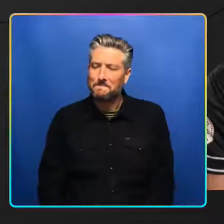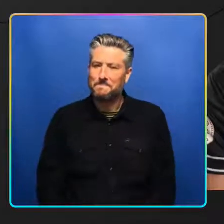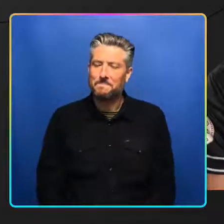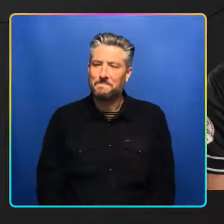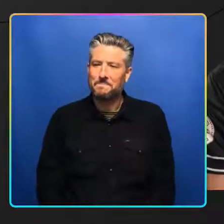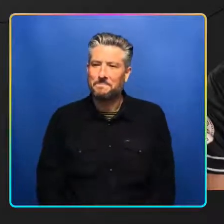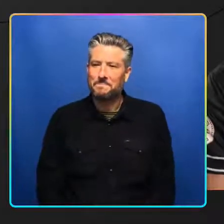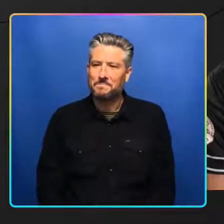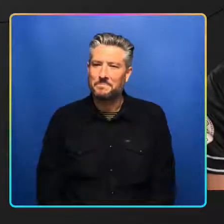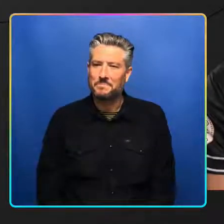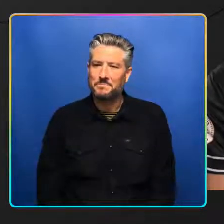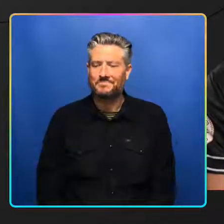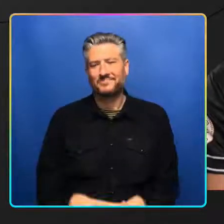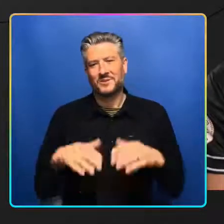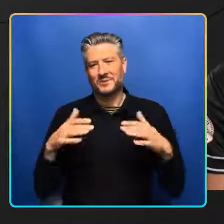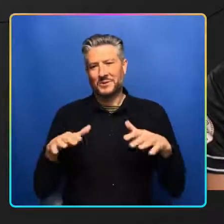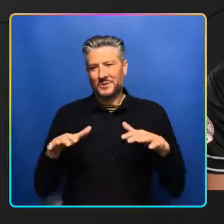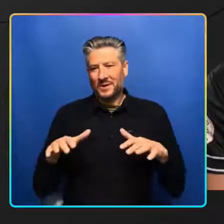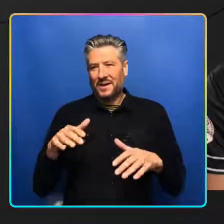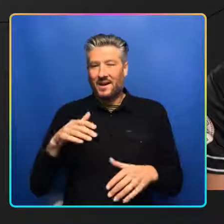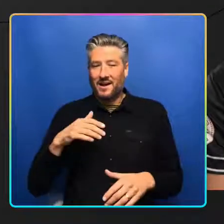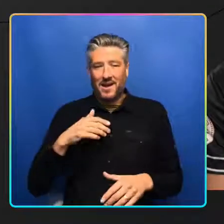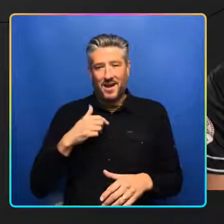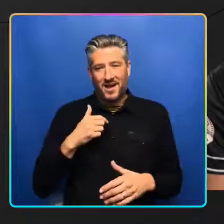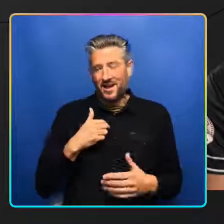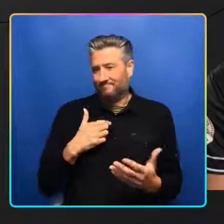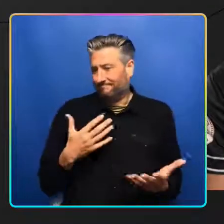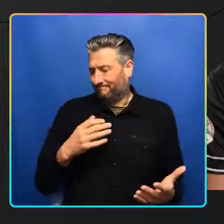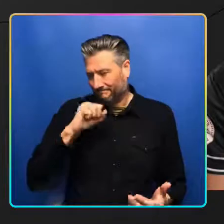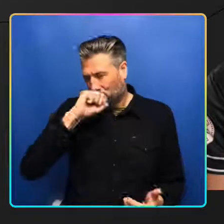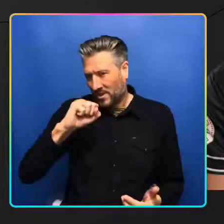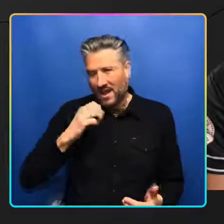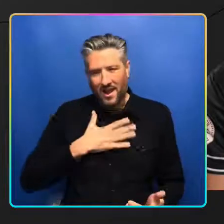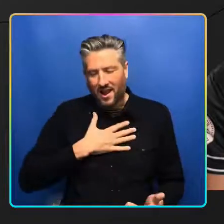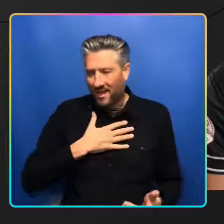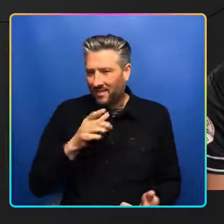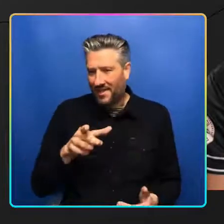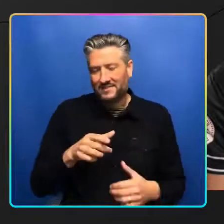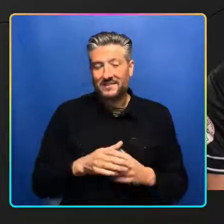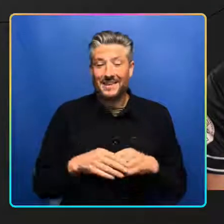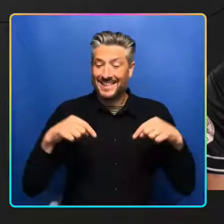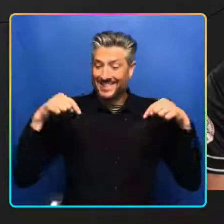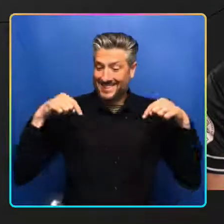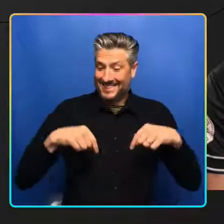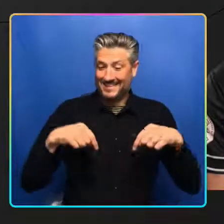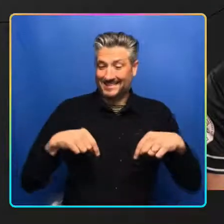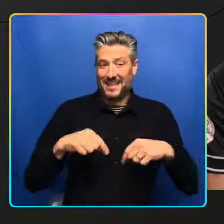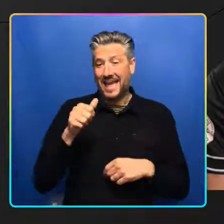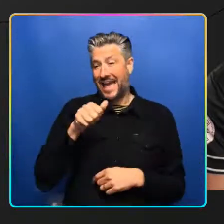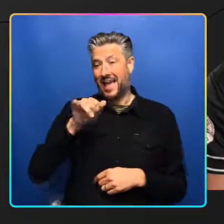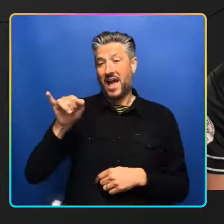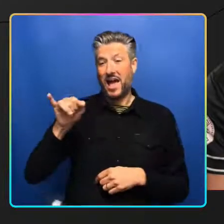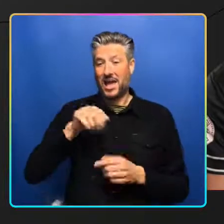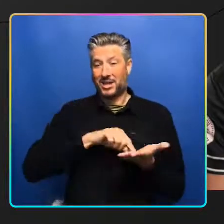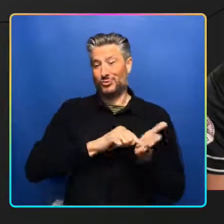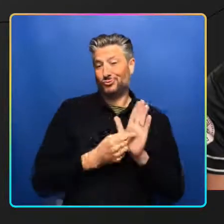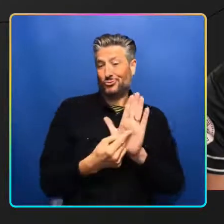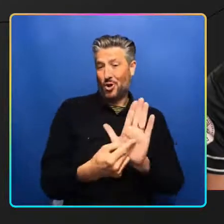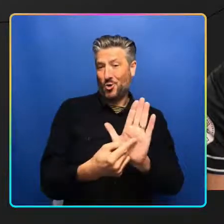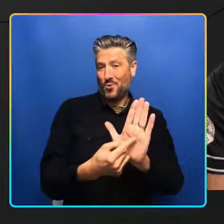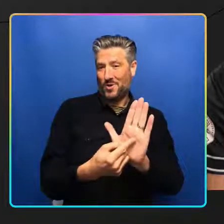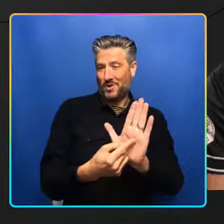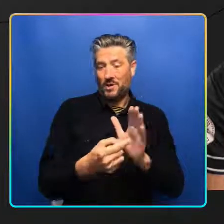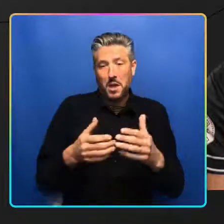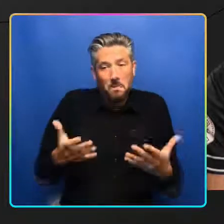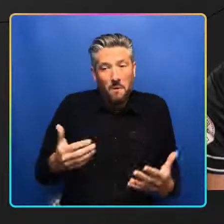Oh, no, I really, really like that. I always say that about this show. I'm like, if one person comes to the show and then gets excited about working